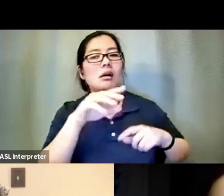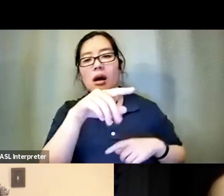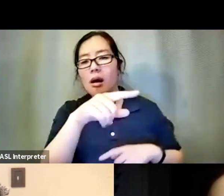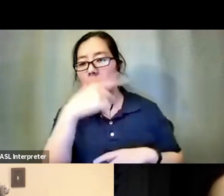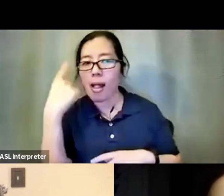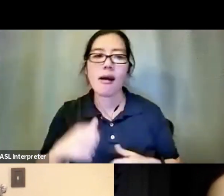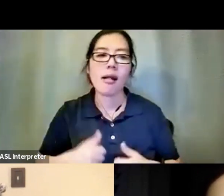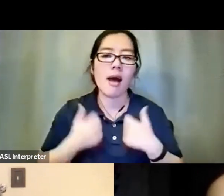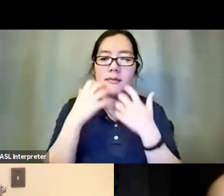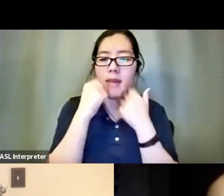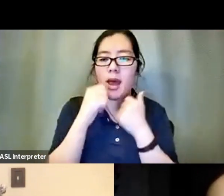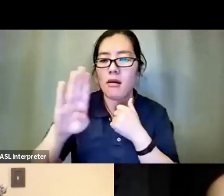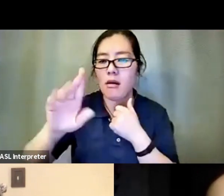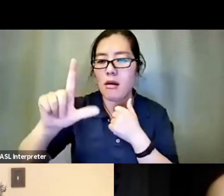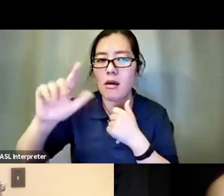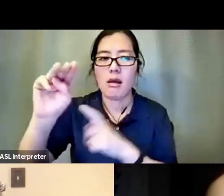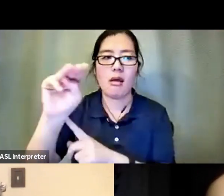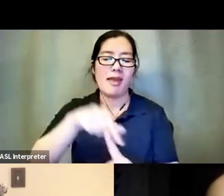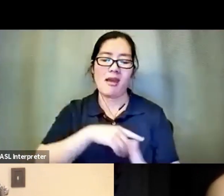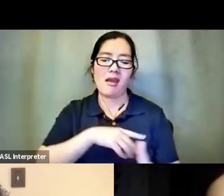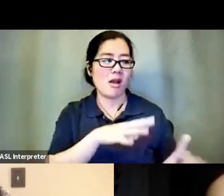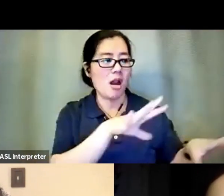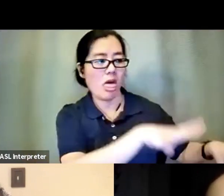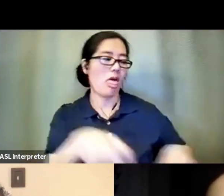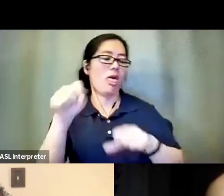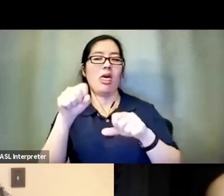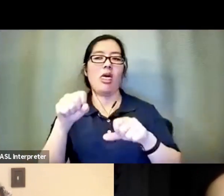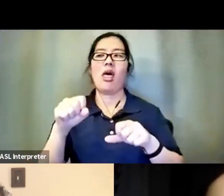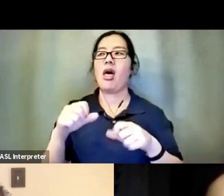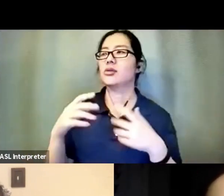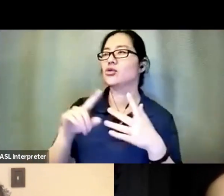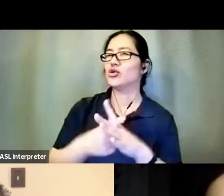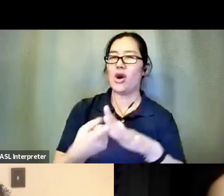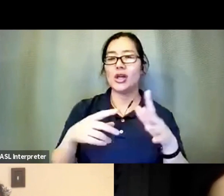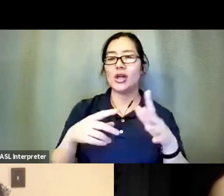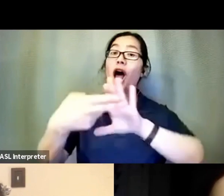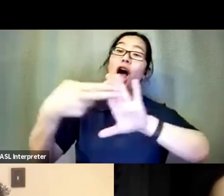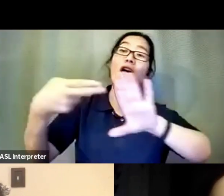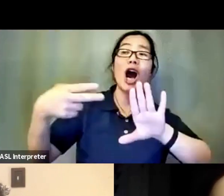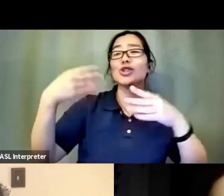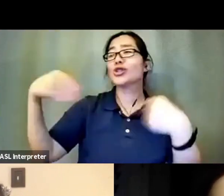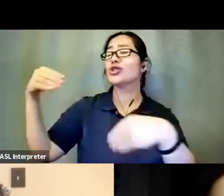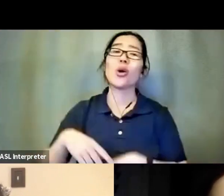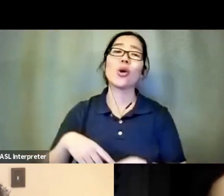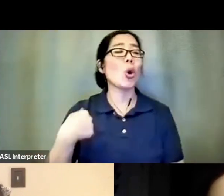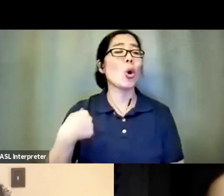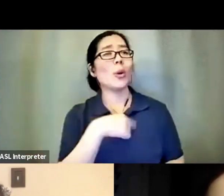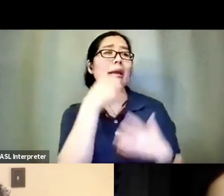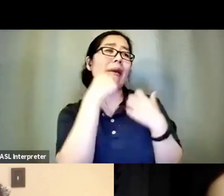fucking like strips of, we care kind of BS,